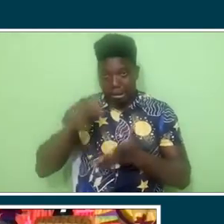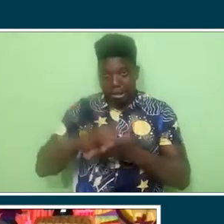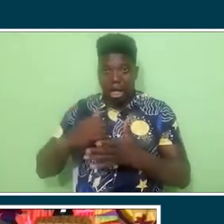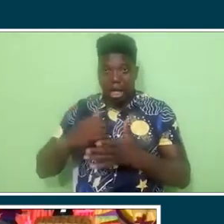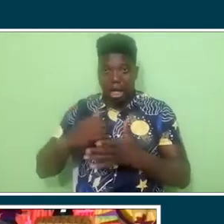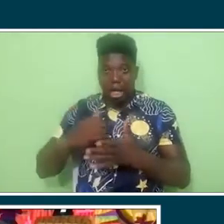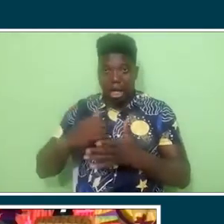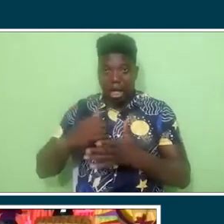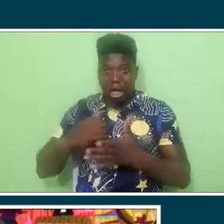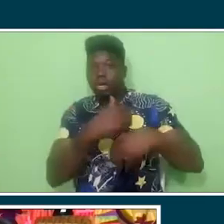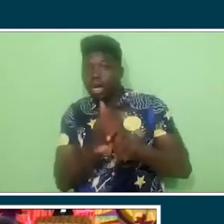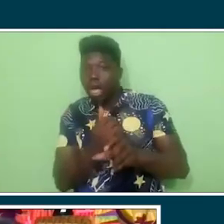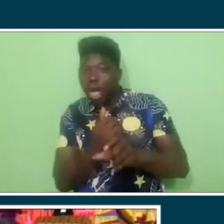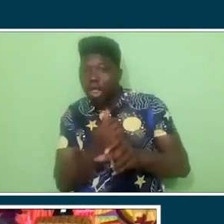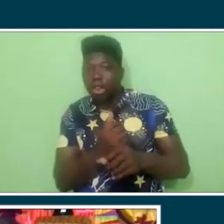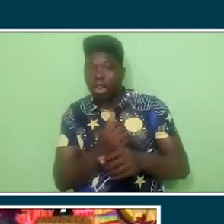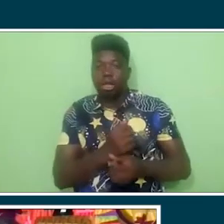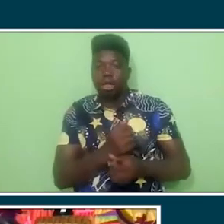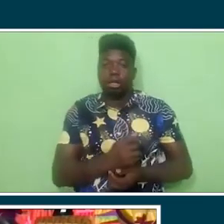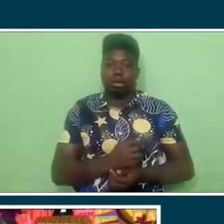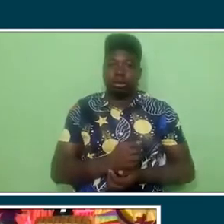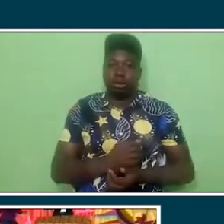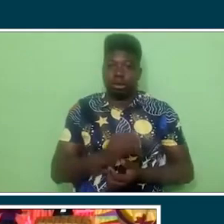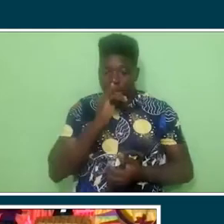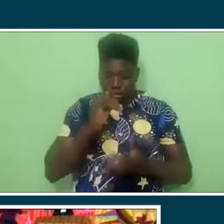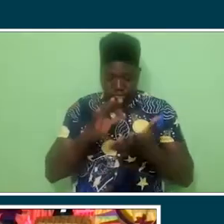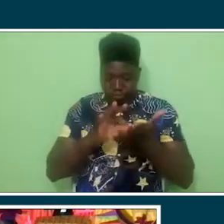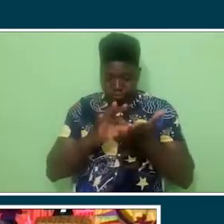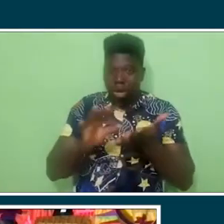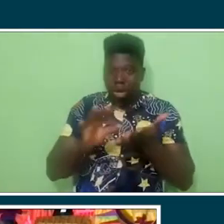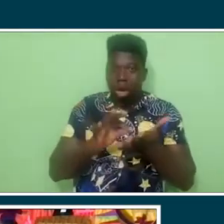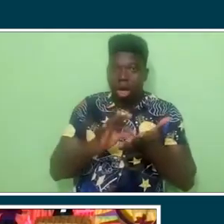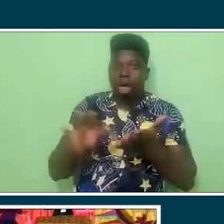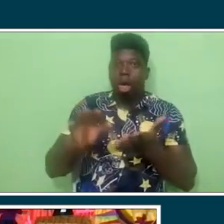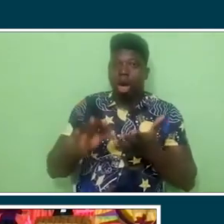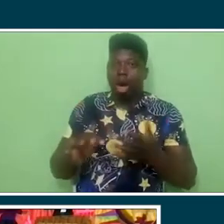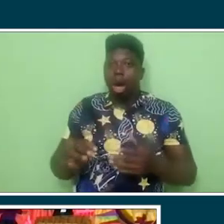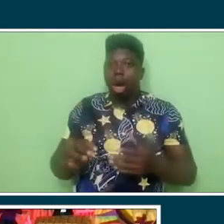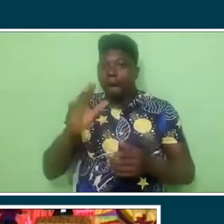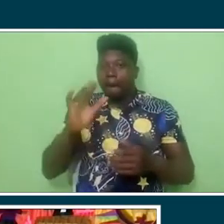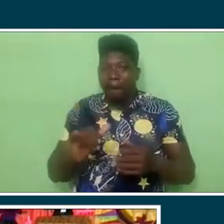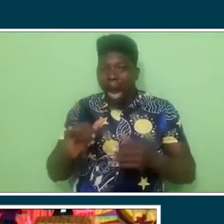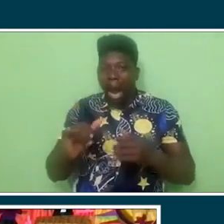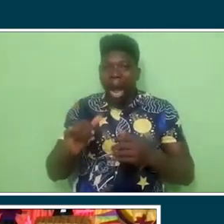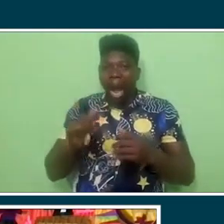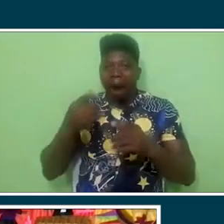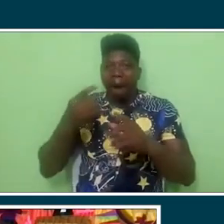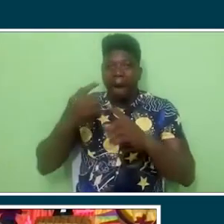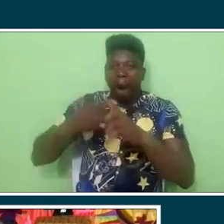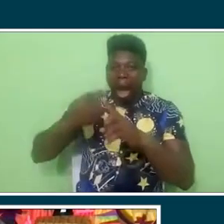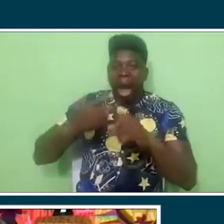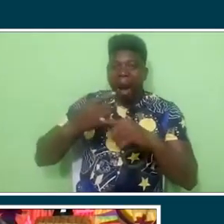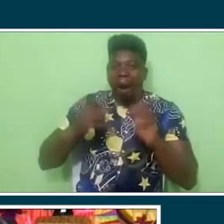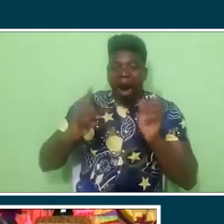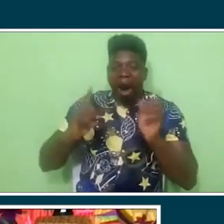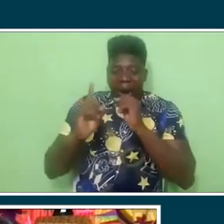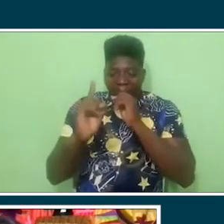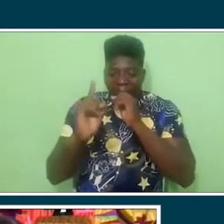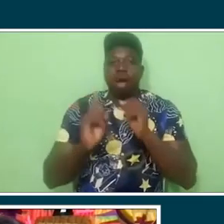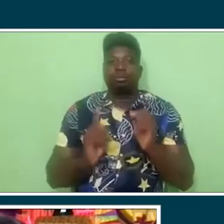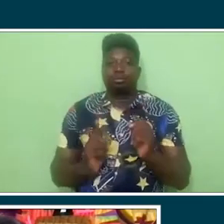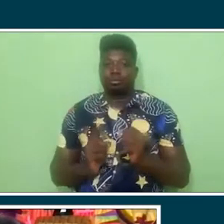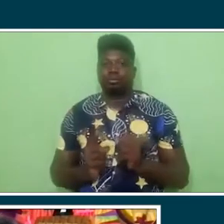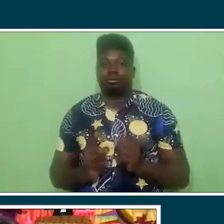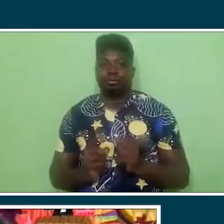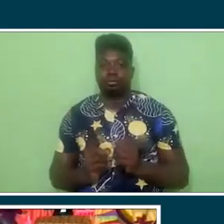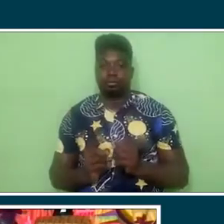create is an accountable space, certainly, but one that is oriented towards growth.